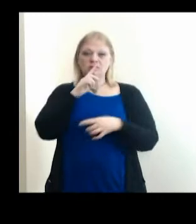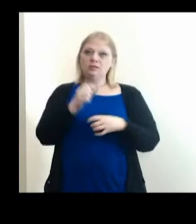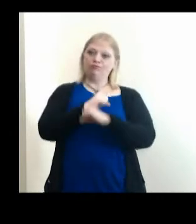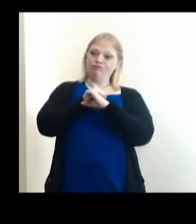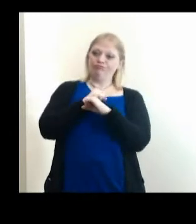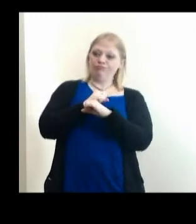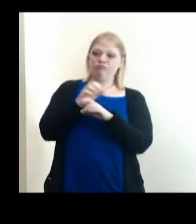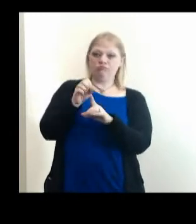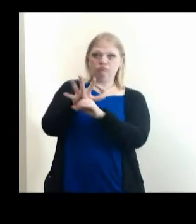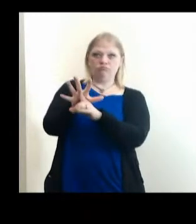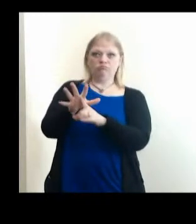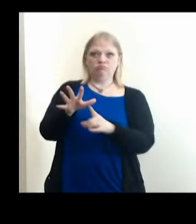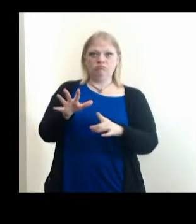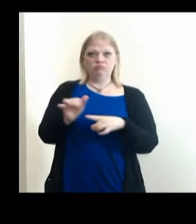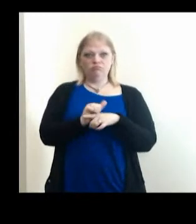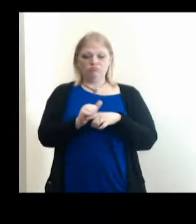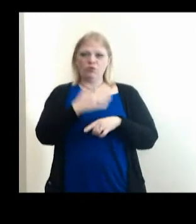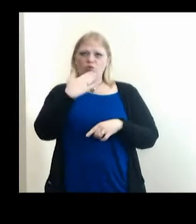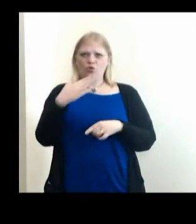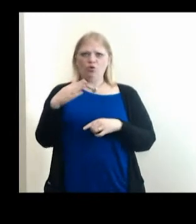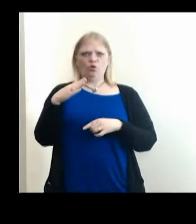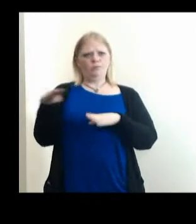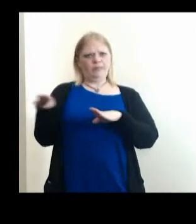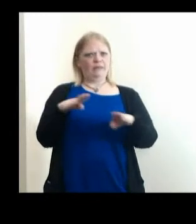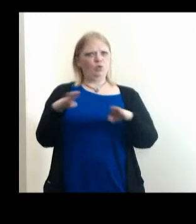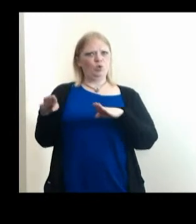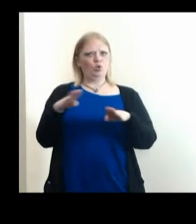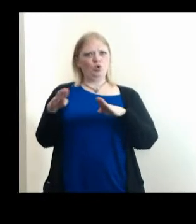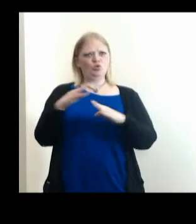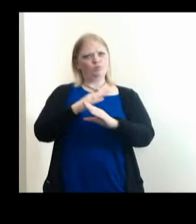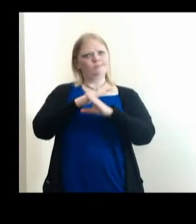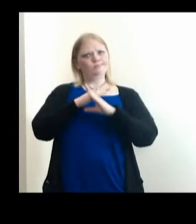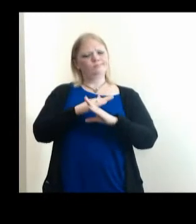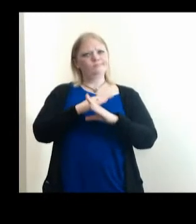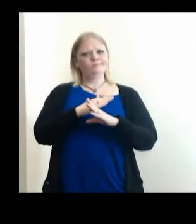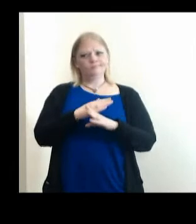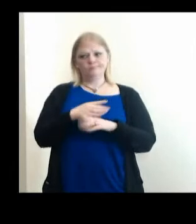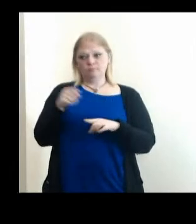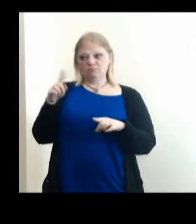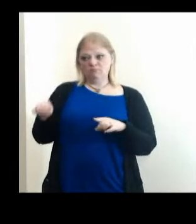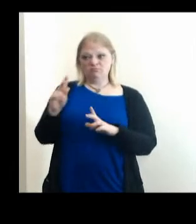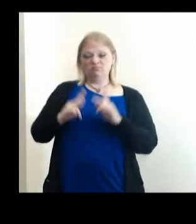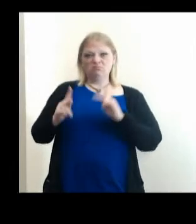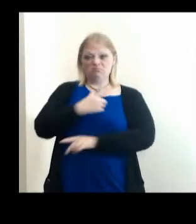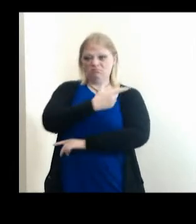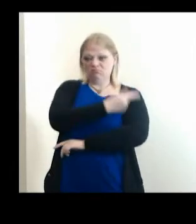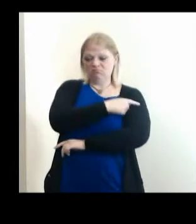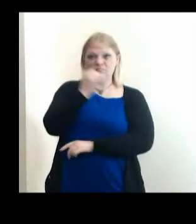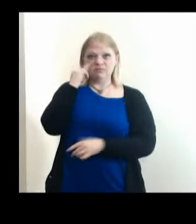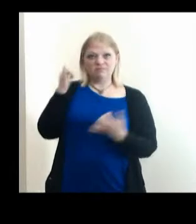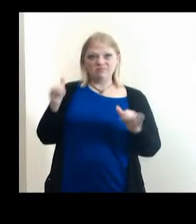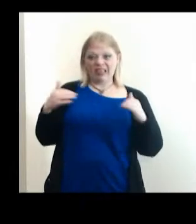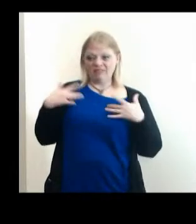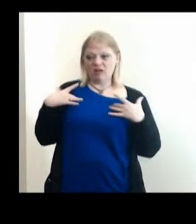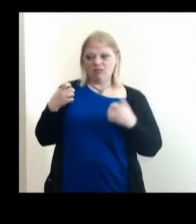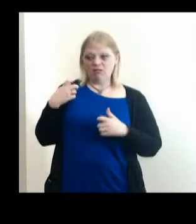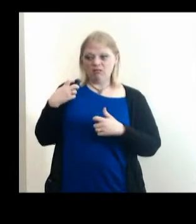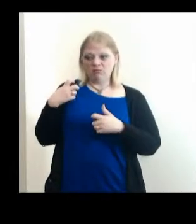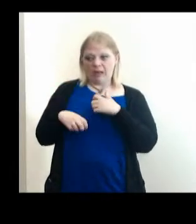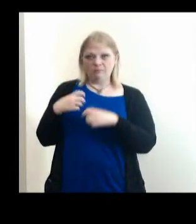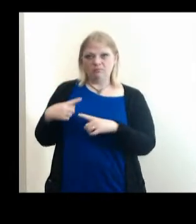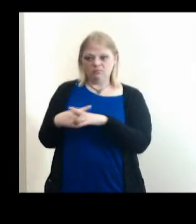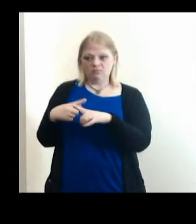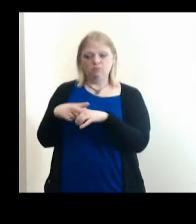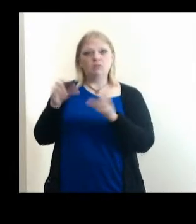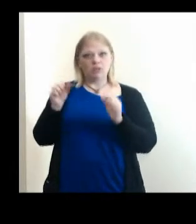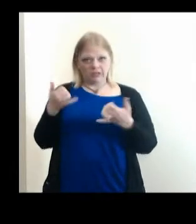exposure. And we all have to practice these good preventive behaviors, because even people who've been vaccinated, if they're immunocompromised, they can get sick and they